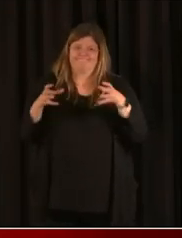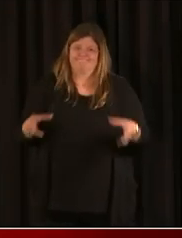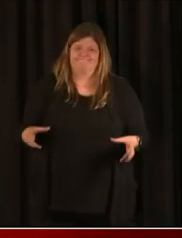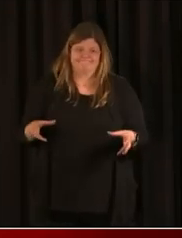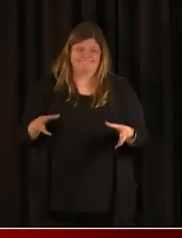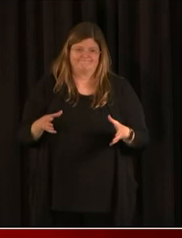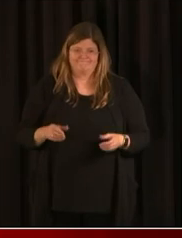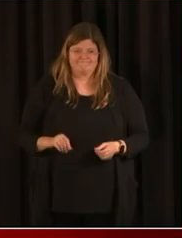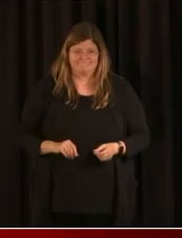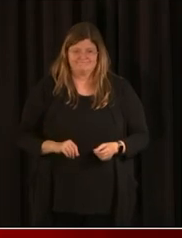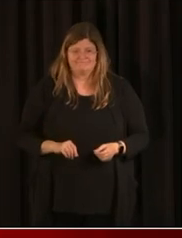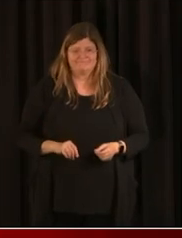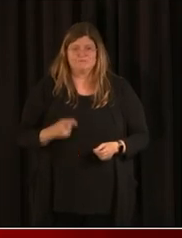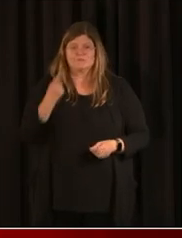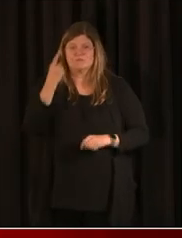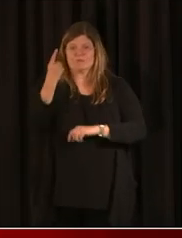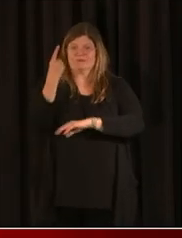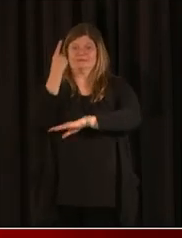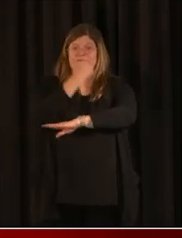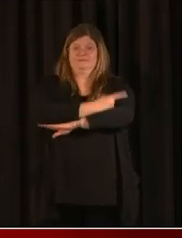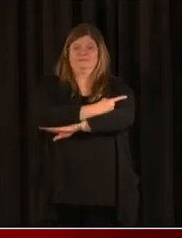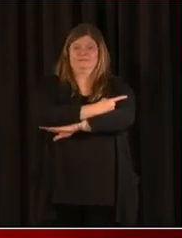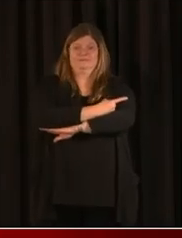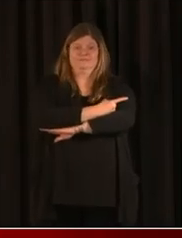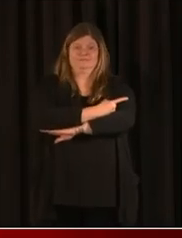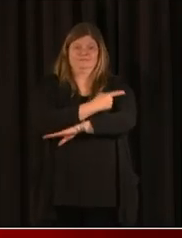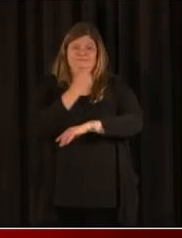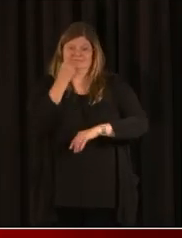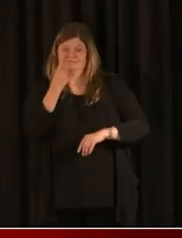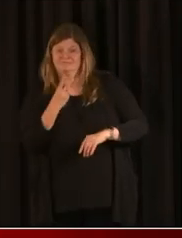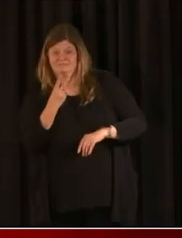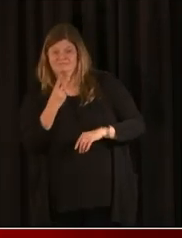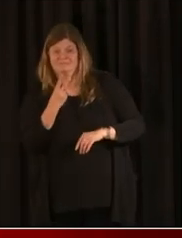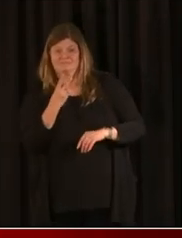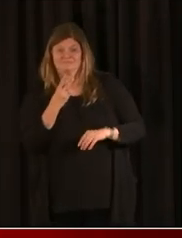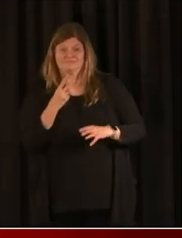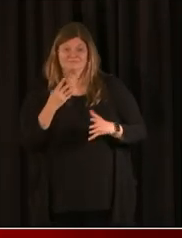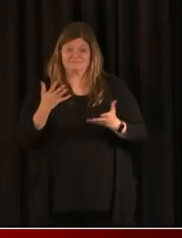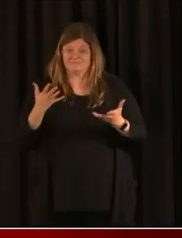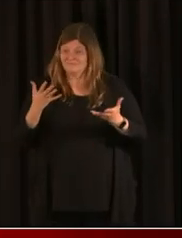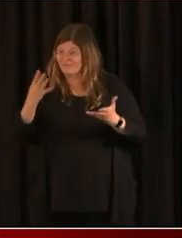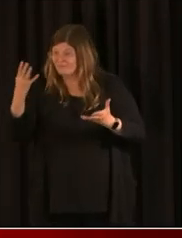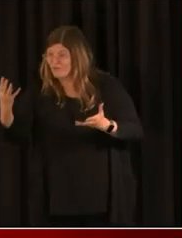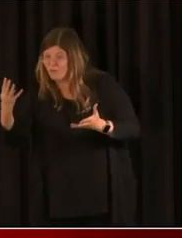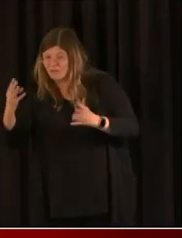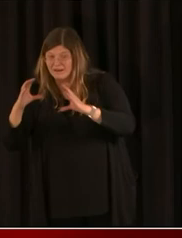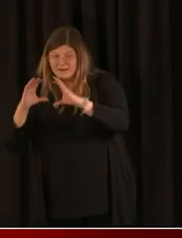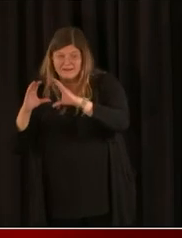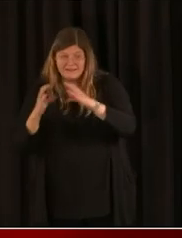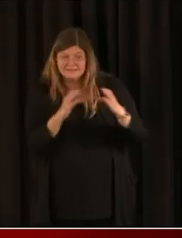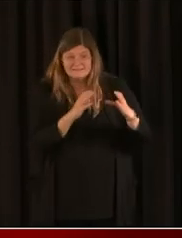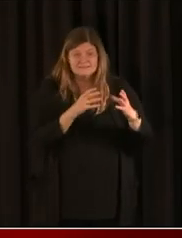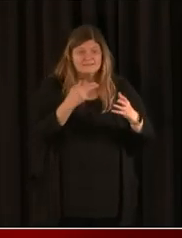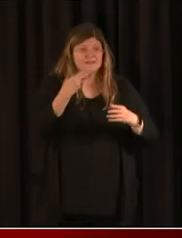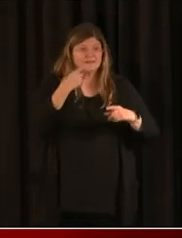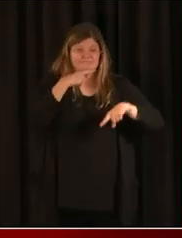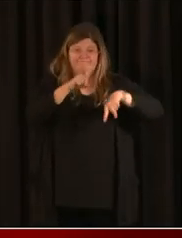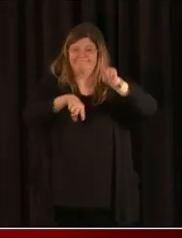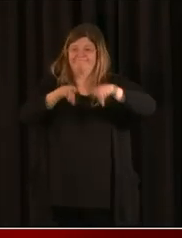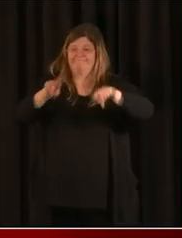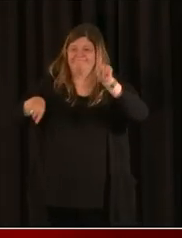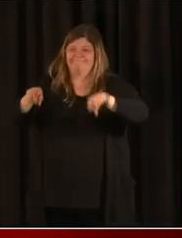So that could be one day, a half a day, or four and a half days a week for a high school